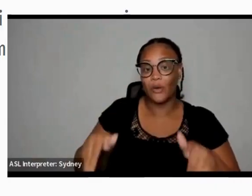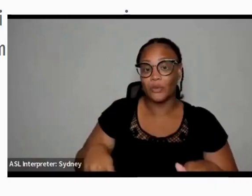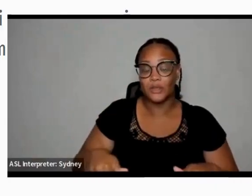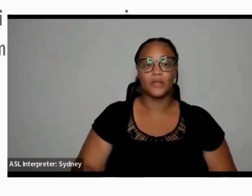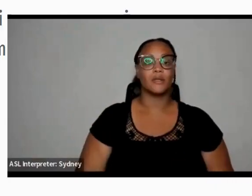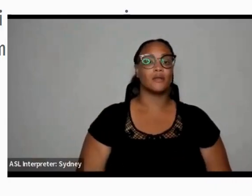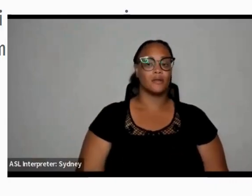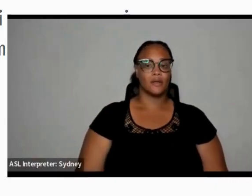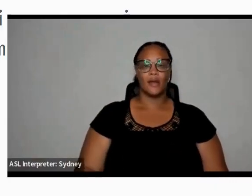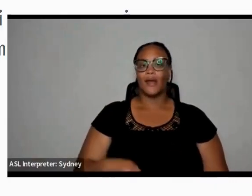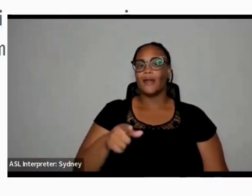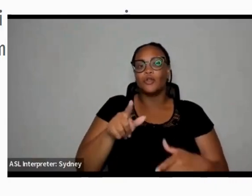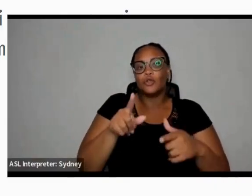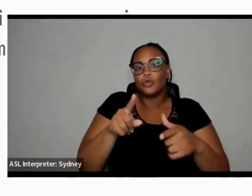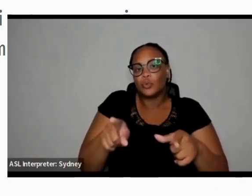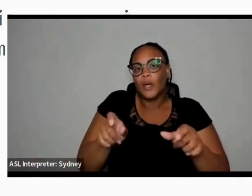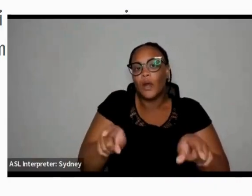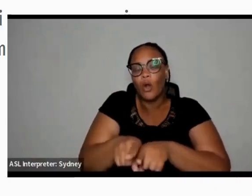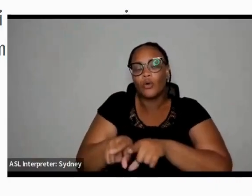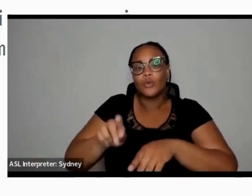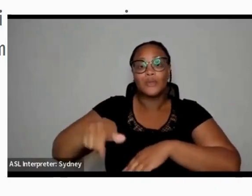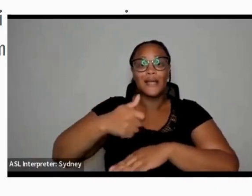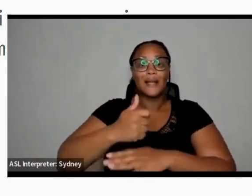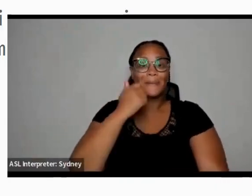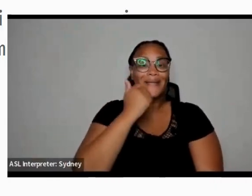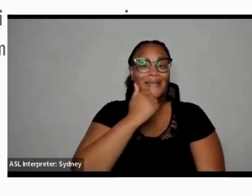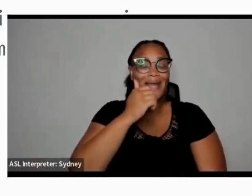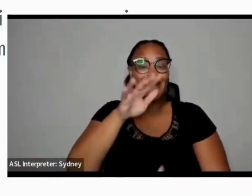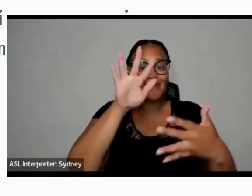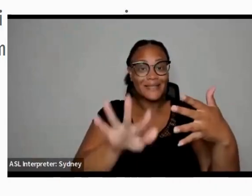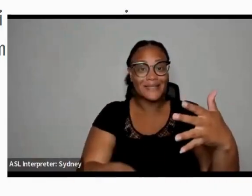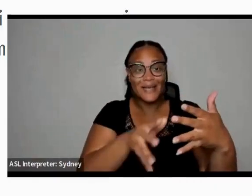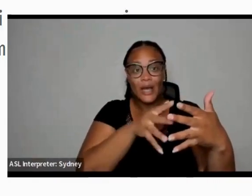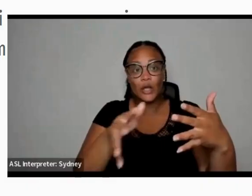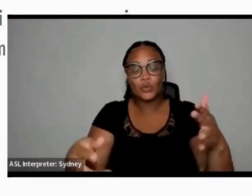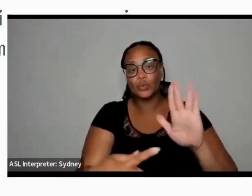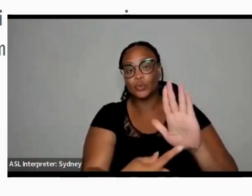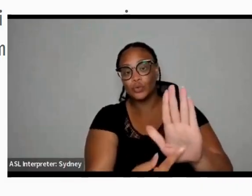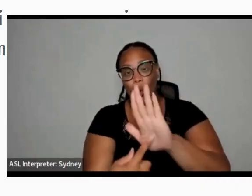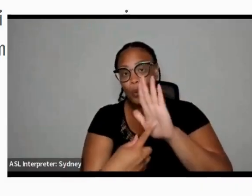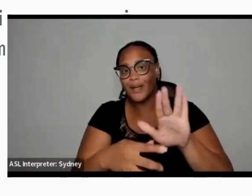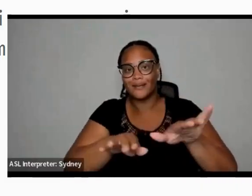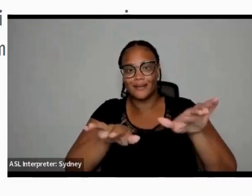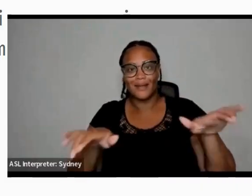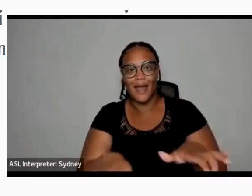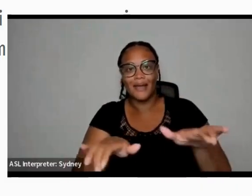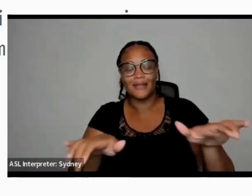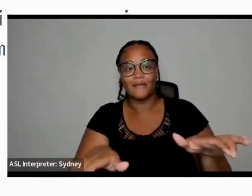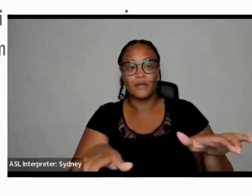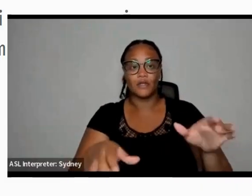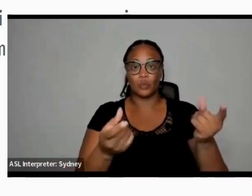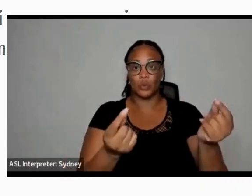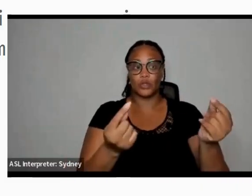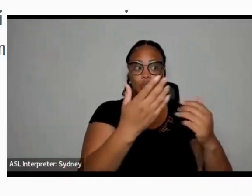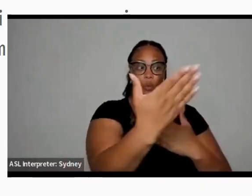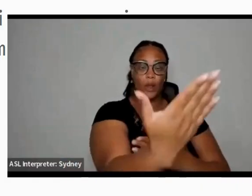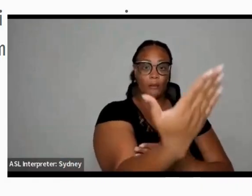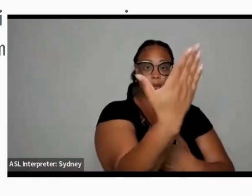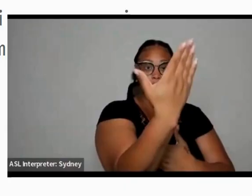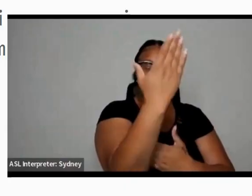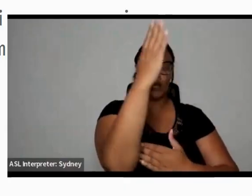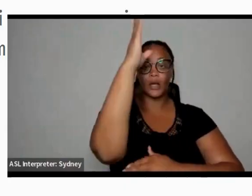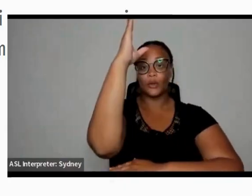then setting up a daily schedule for your child, incorporating those activities that are morning, noon, and